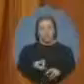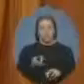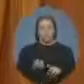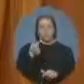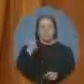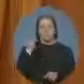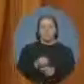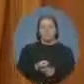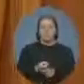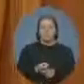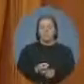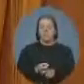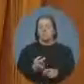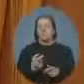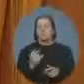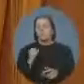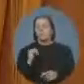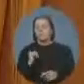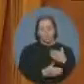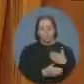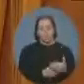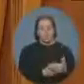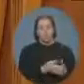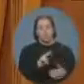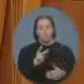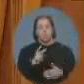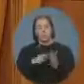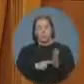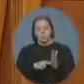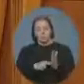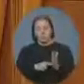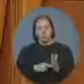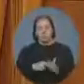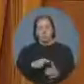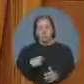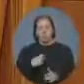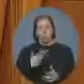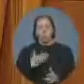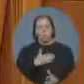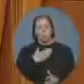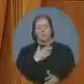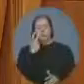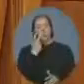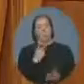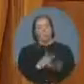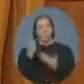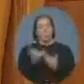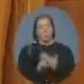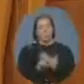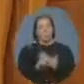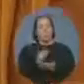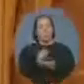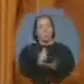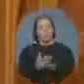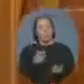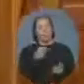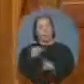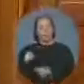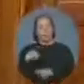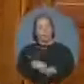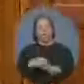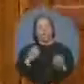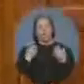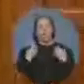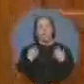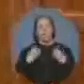the ability to force a recall of unsafe products. Can the Minister of Health update this House on its progress? Excellent. The Honourable Minister